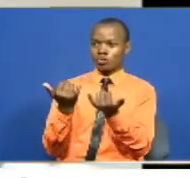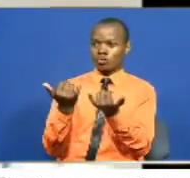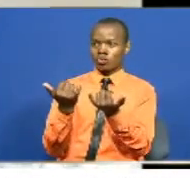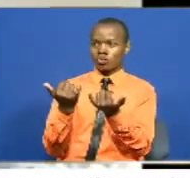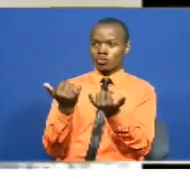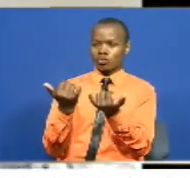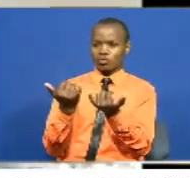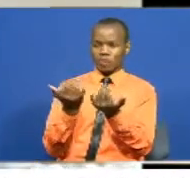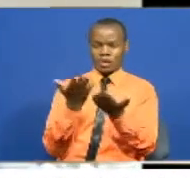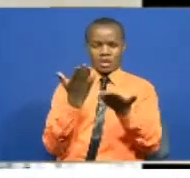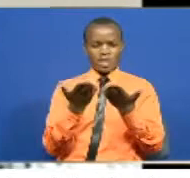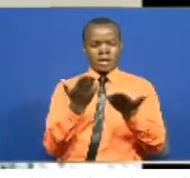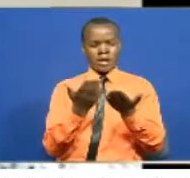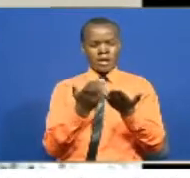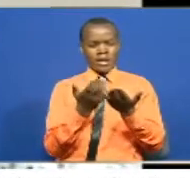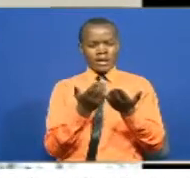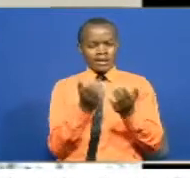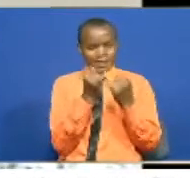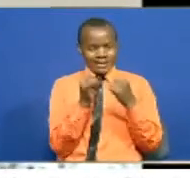second phase of this preparation.